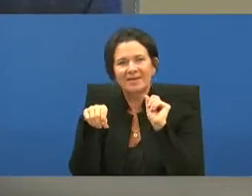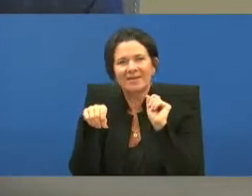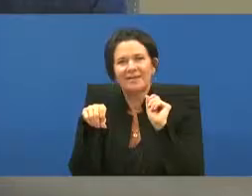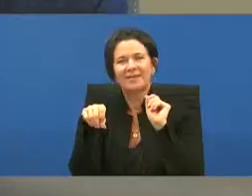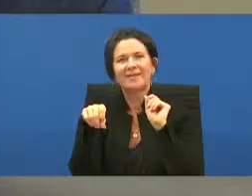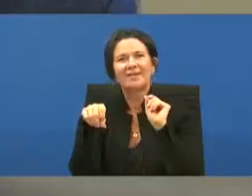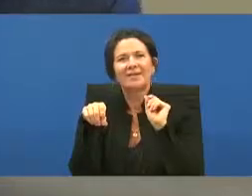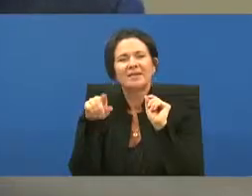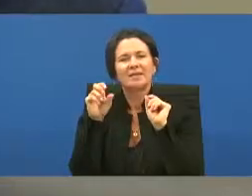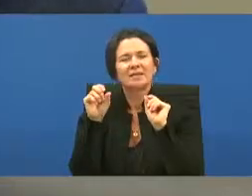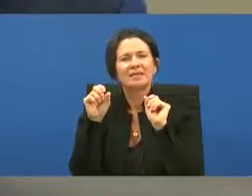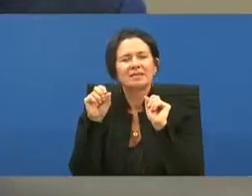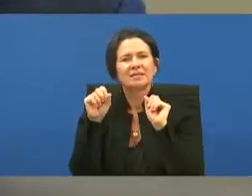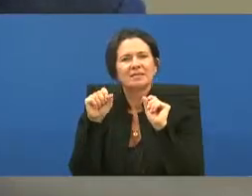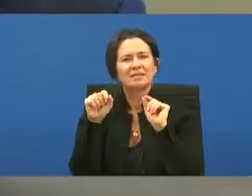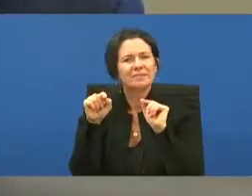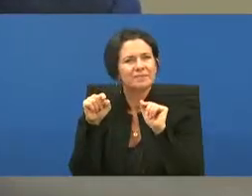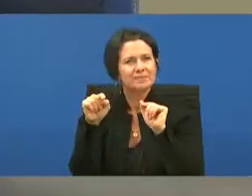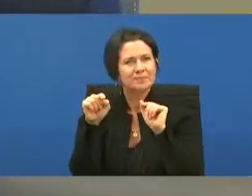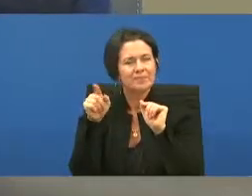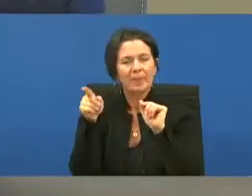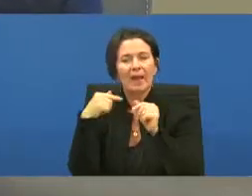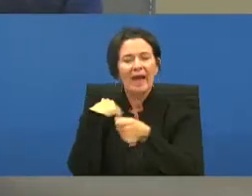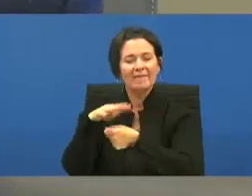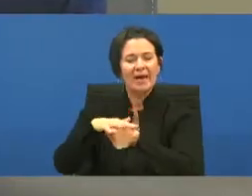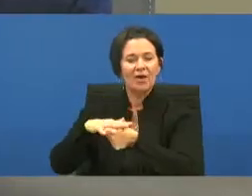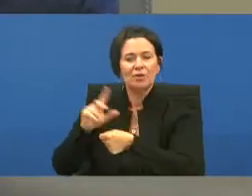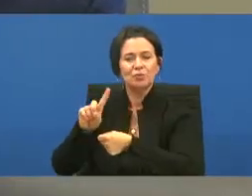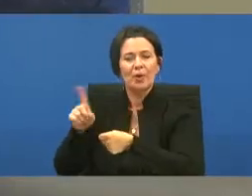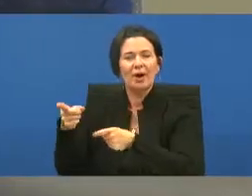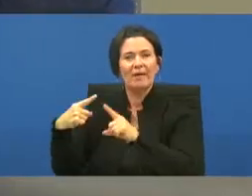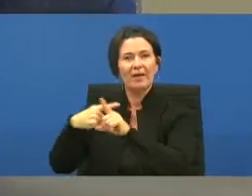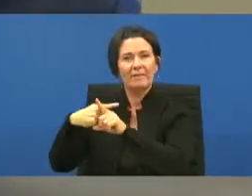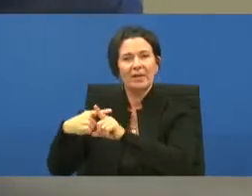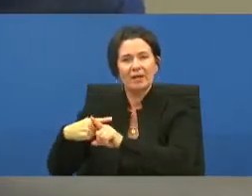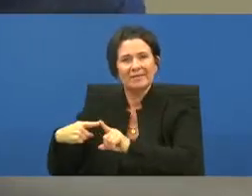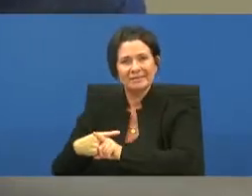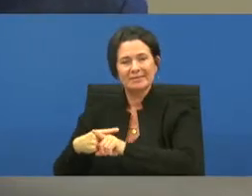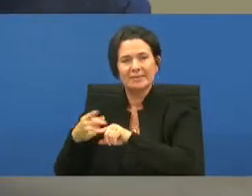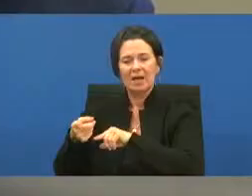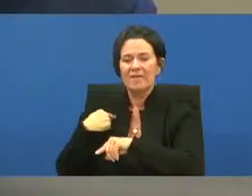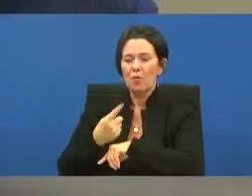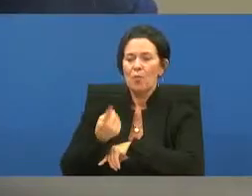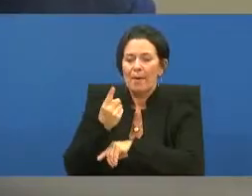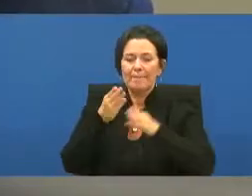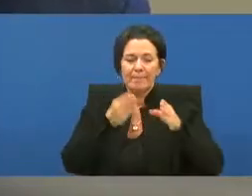data to areas of conflict where one person is tied to